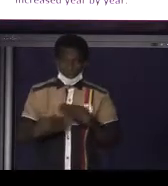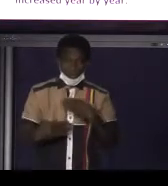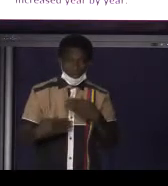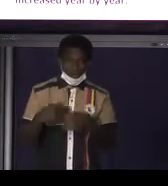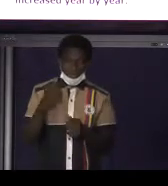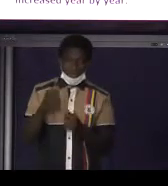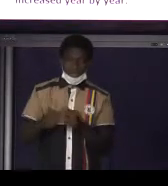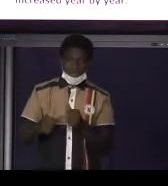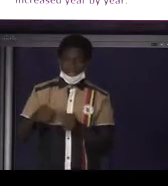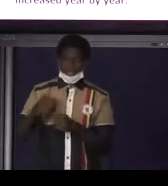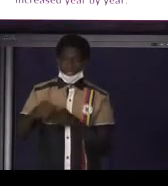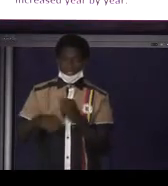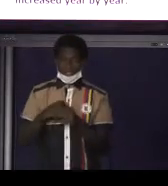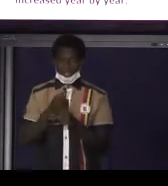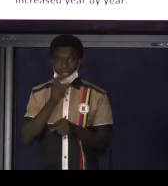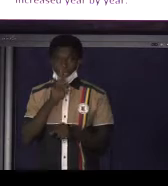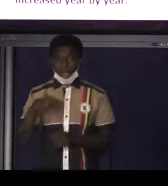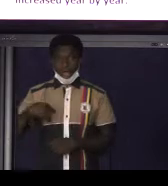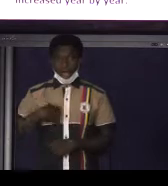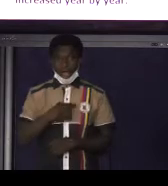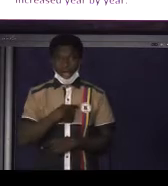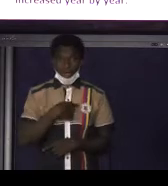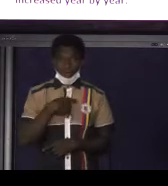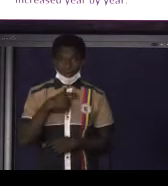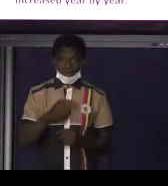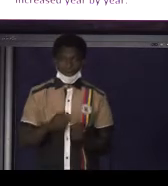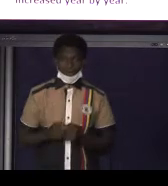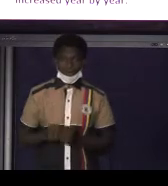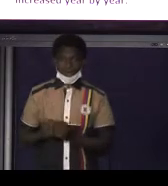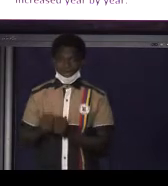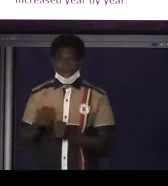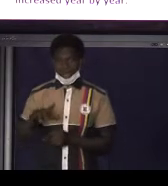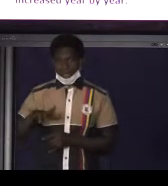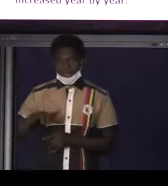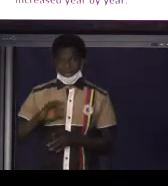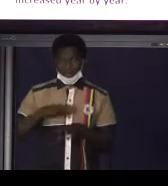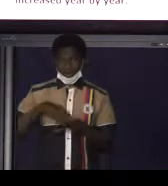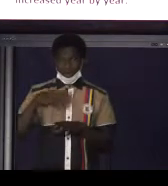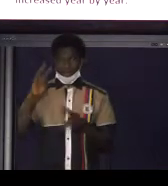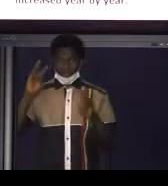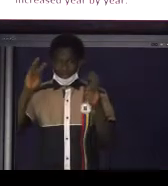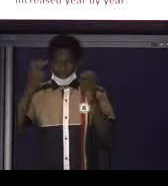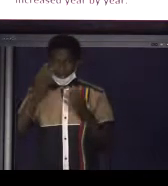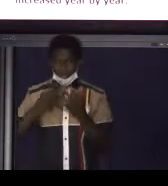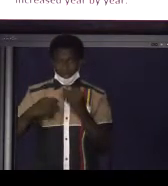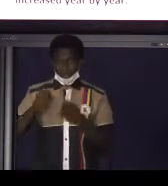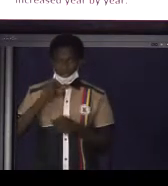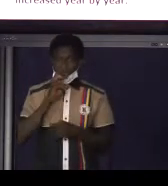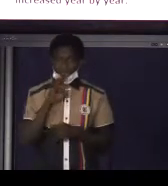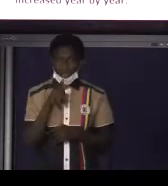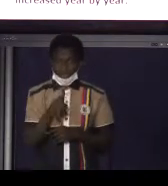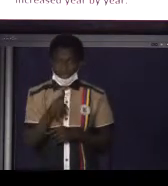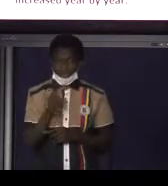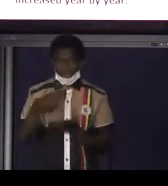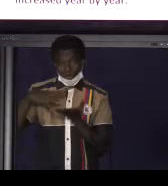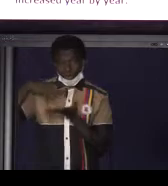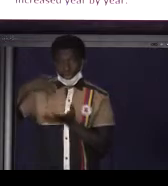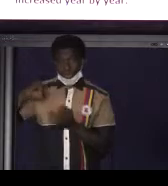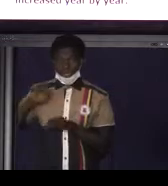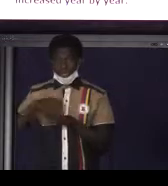gradually each year. Are we together? Still on the topic doubles. Are you learning at